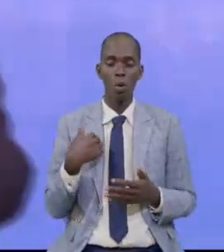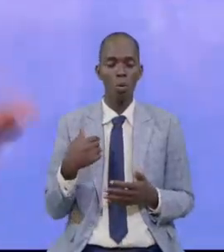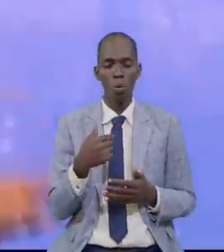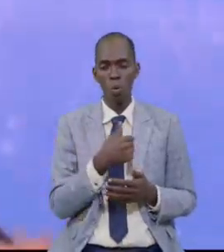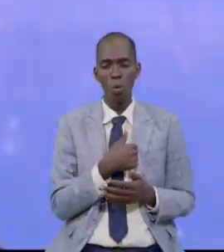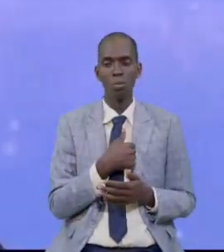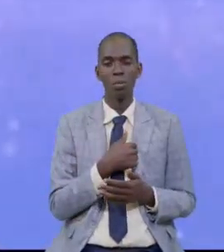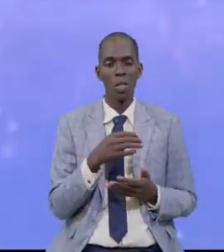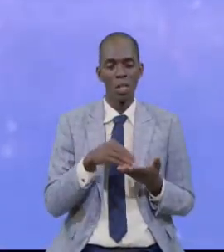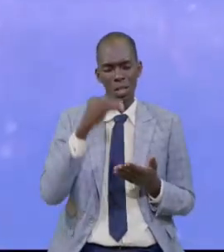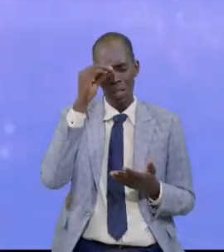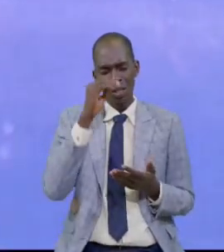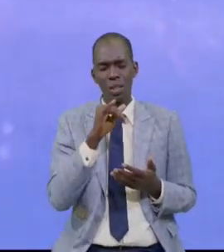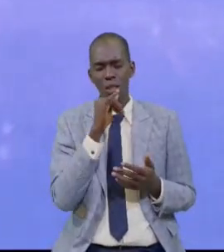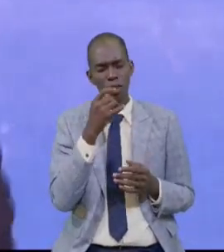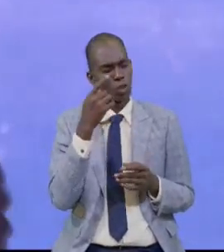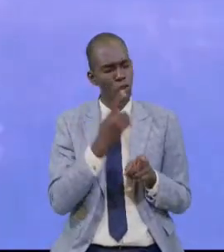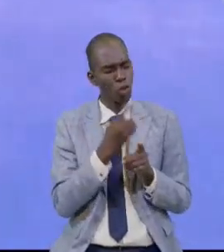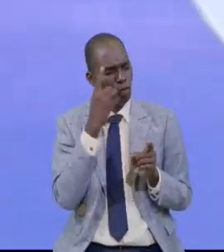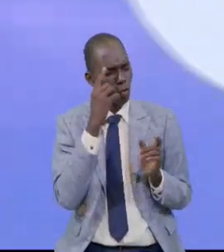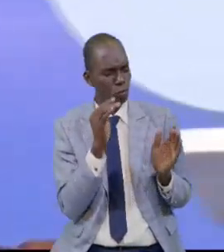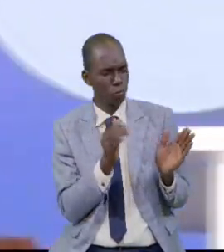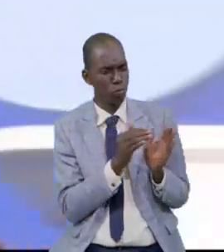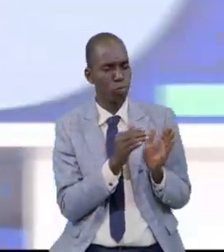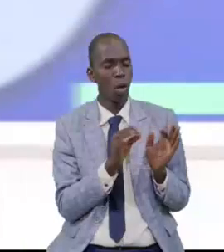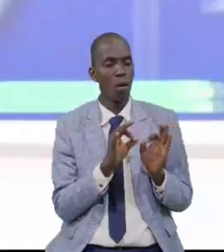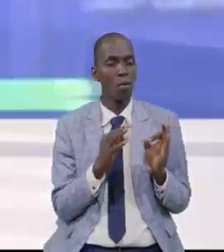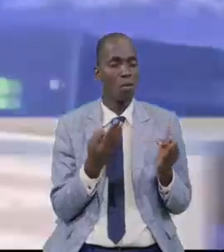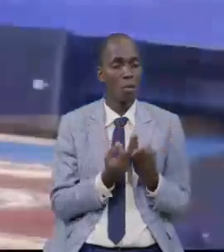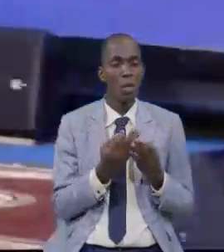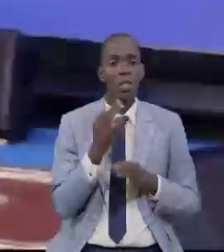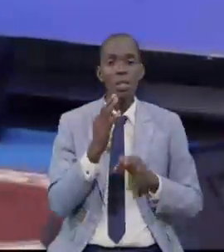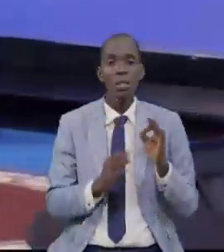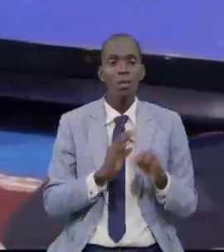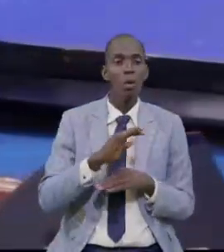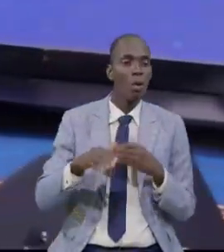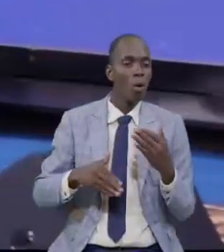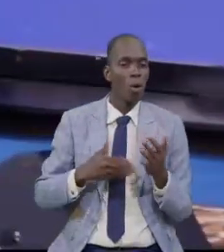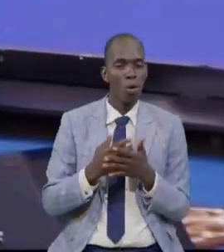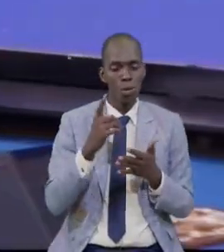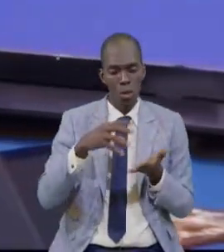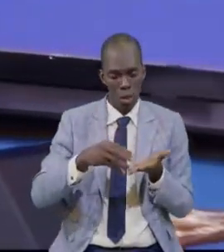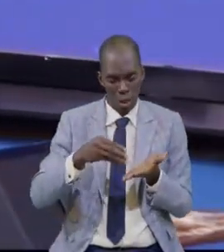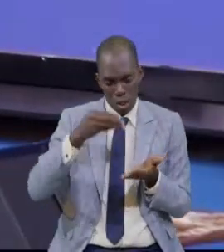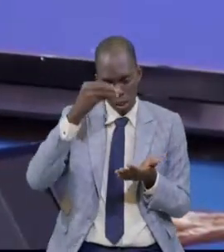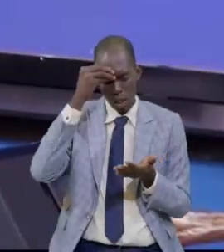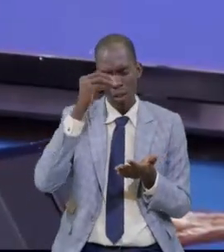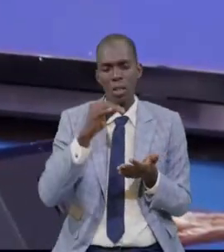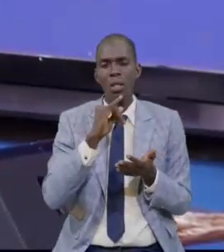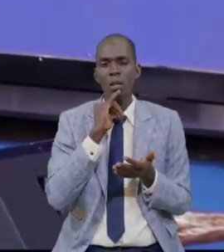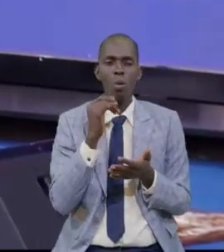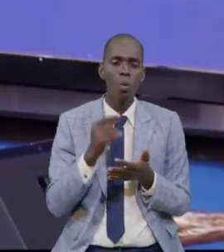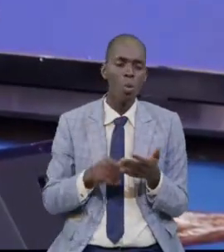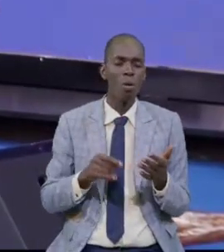go beyond a family. If all we learn is what I love that my primary school